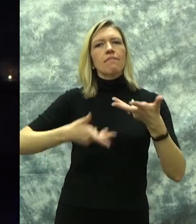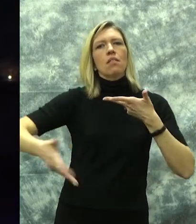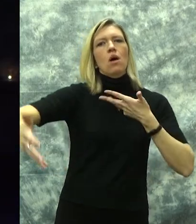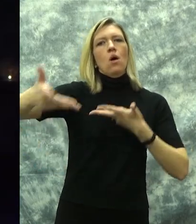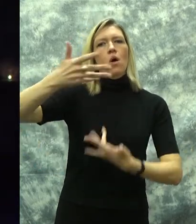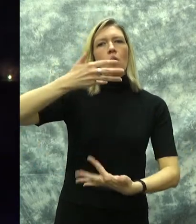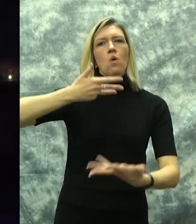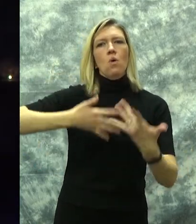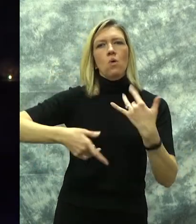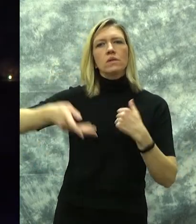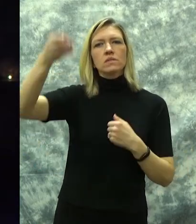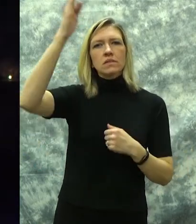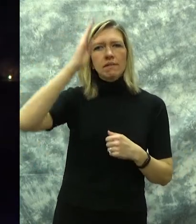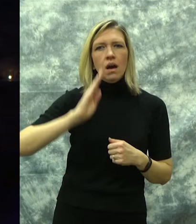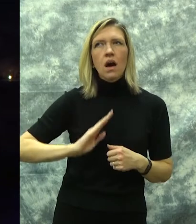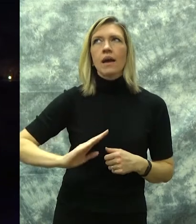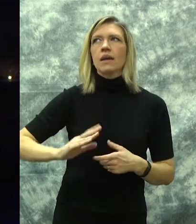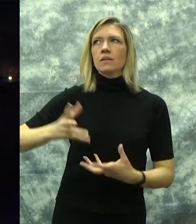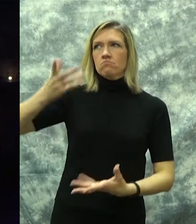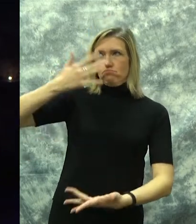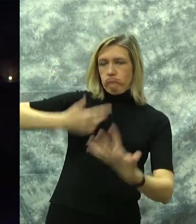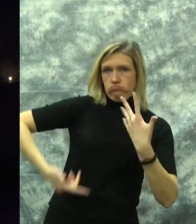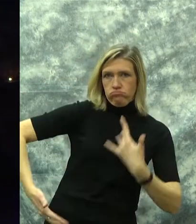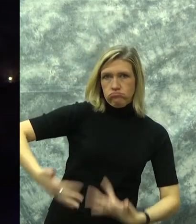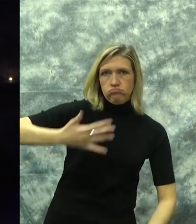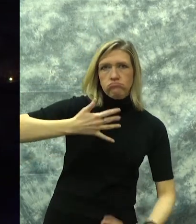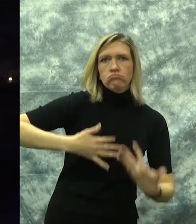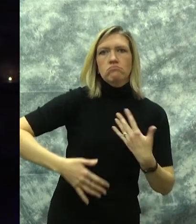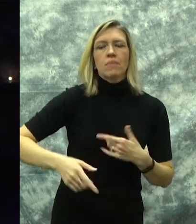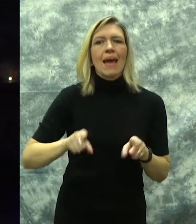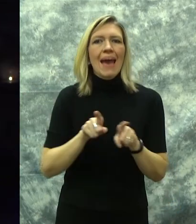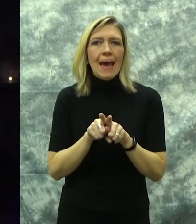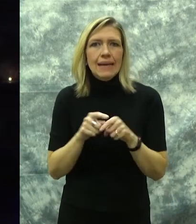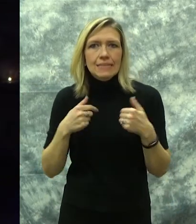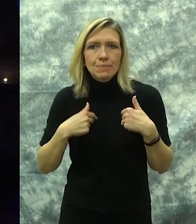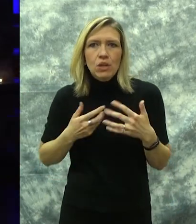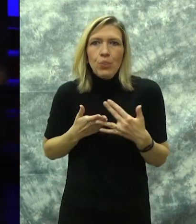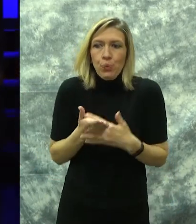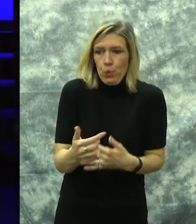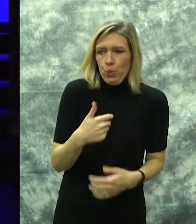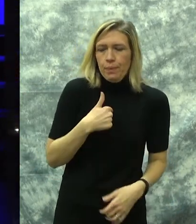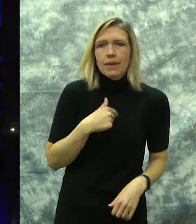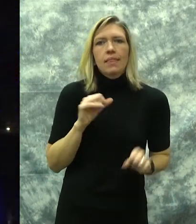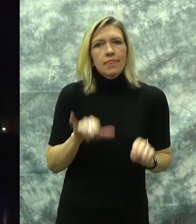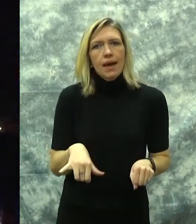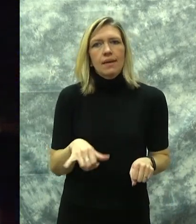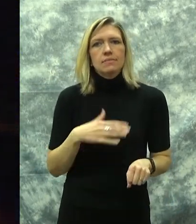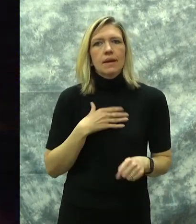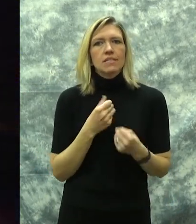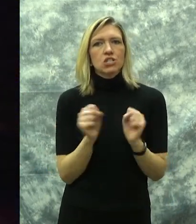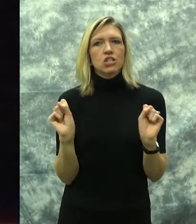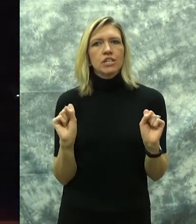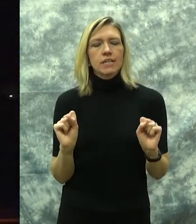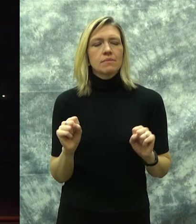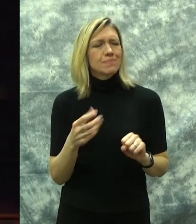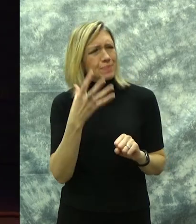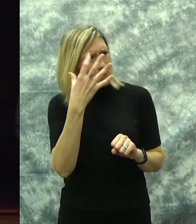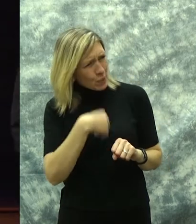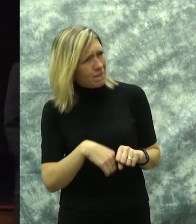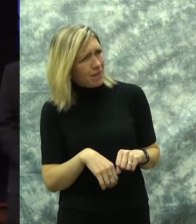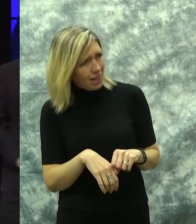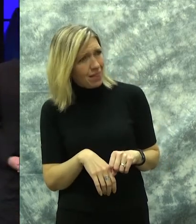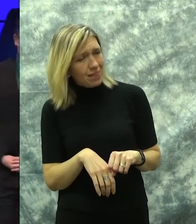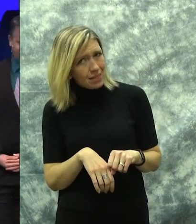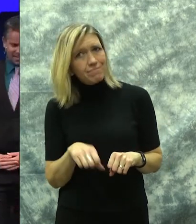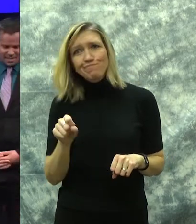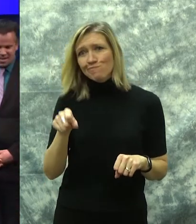source moving through me, in me, and as me, and that's my truest security. That's beautiful, right? To be able to, yes. Yeah.